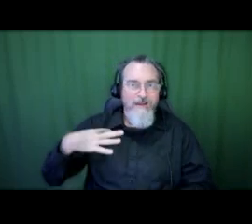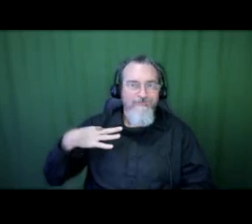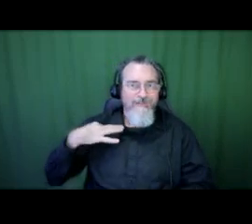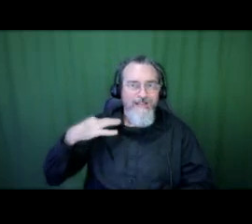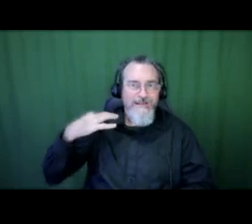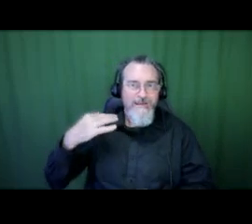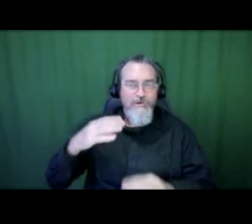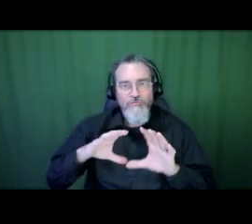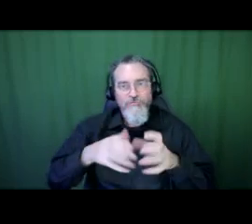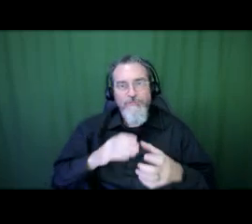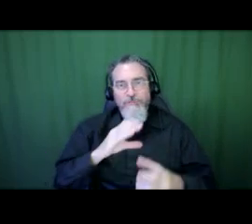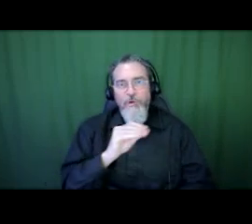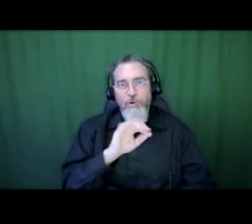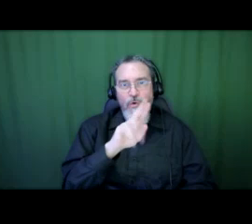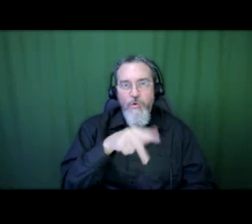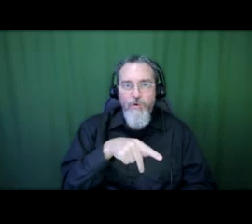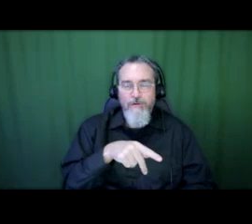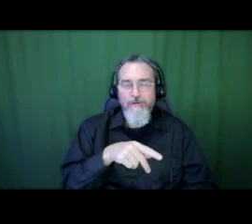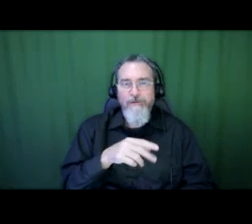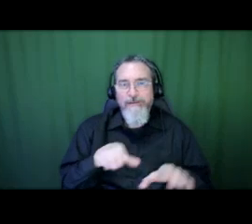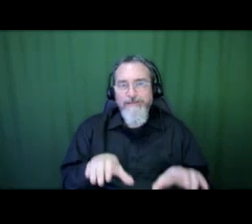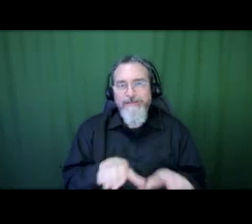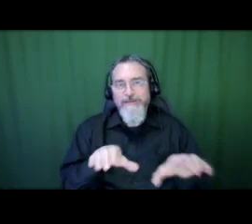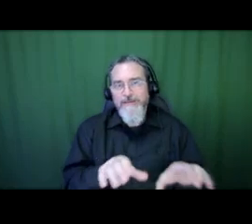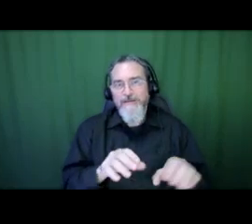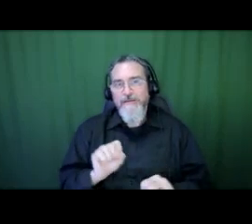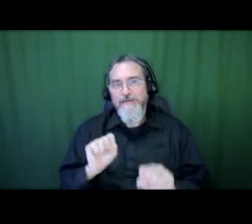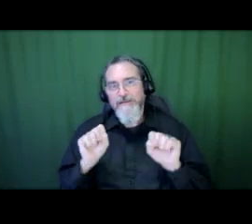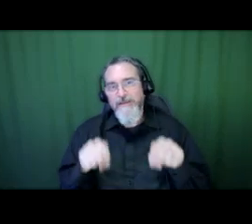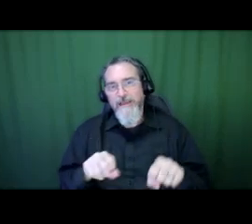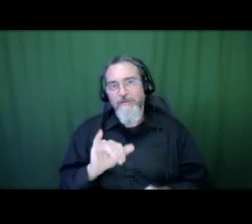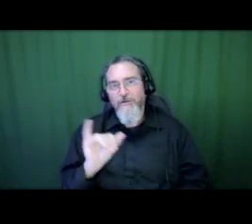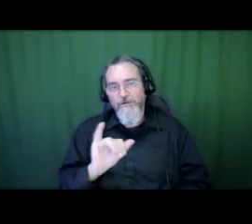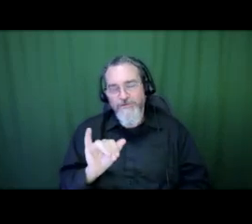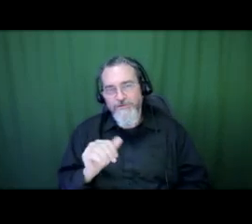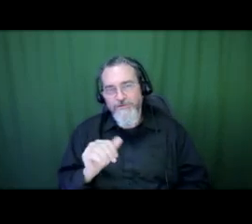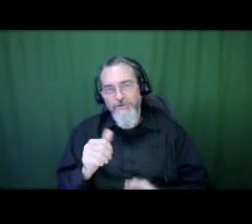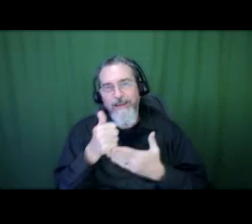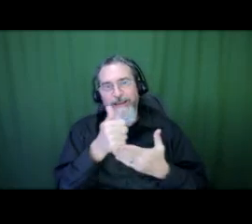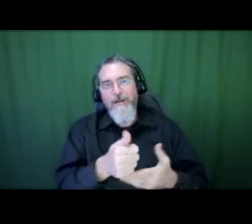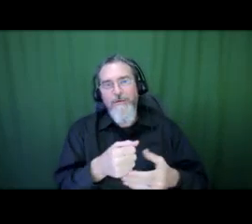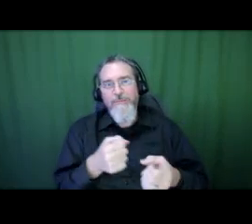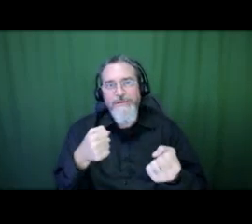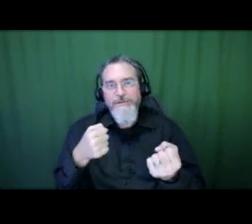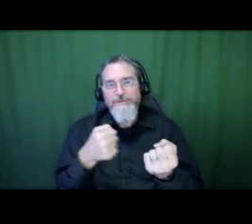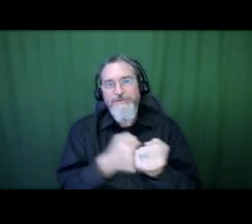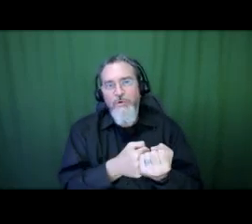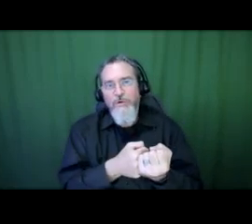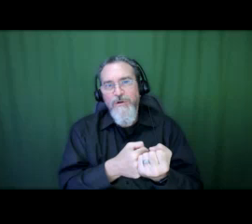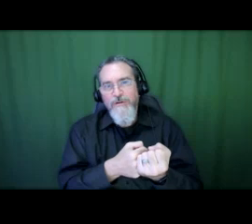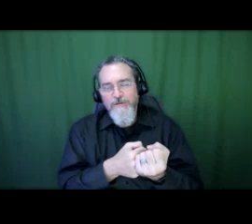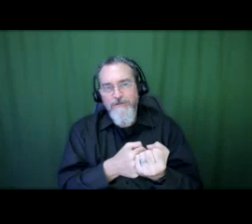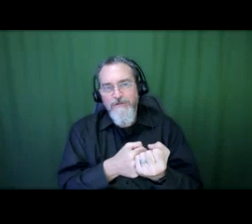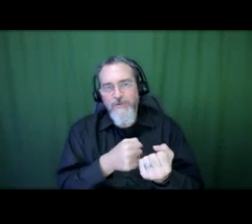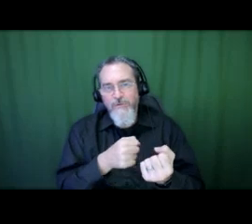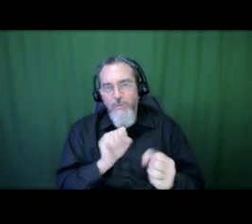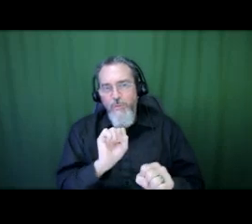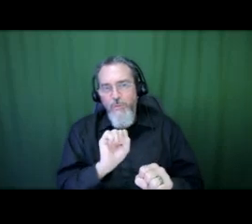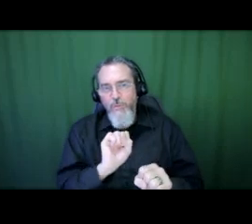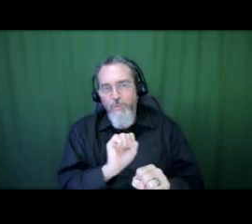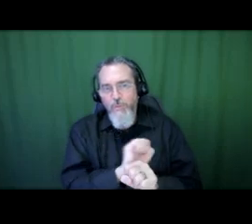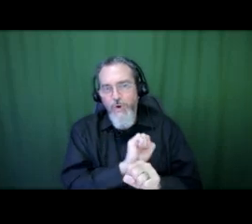but also thinking about ways that we can leverage existing funding at the college to help support work-based learning and actually pay them, because we don't want